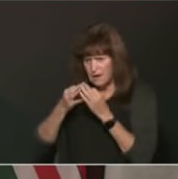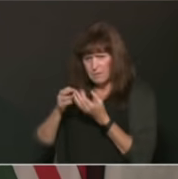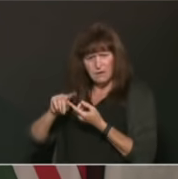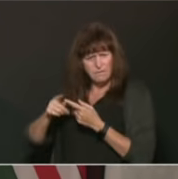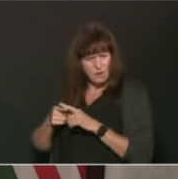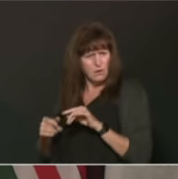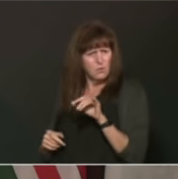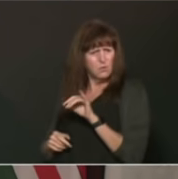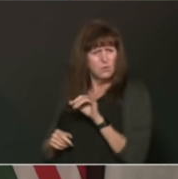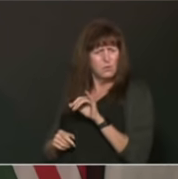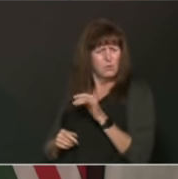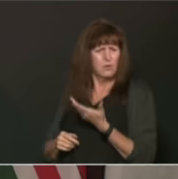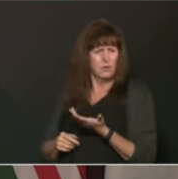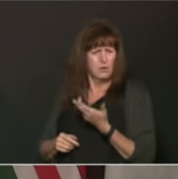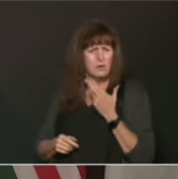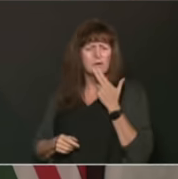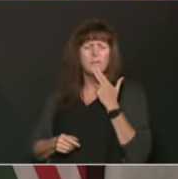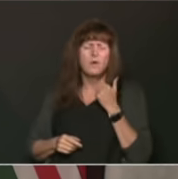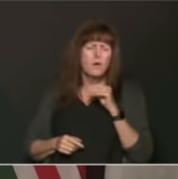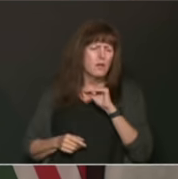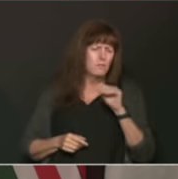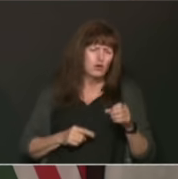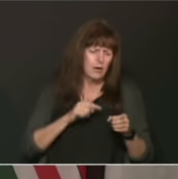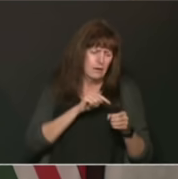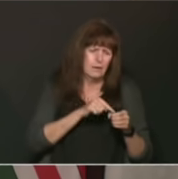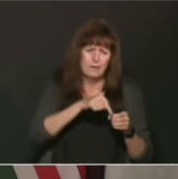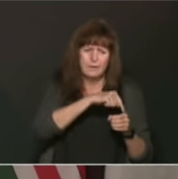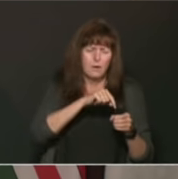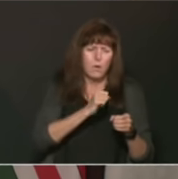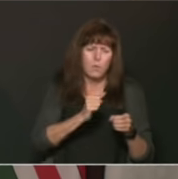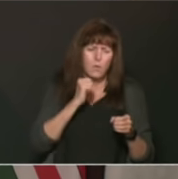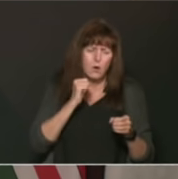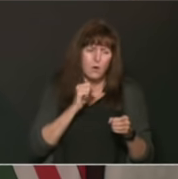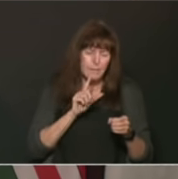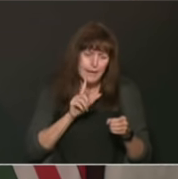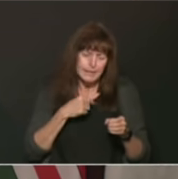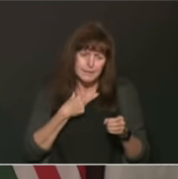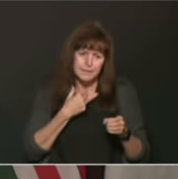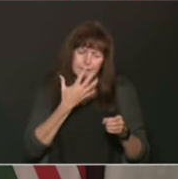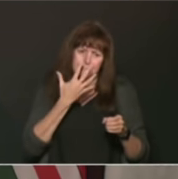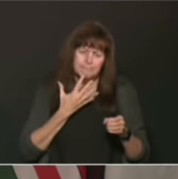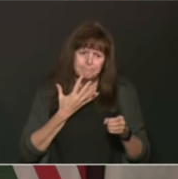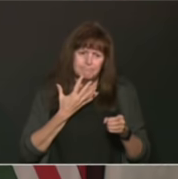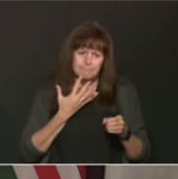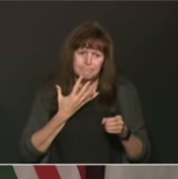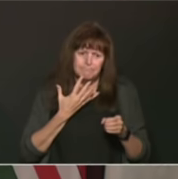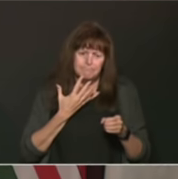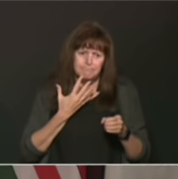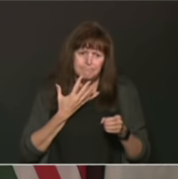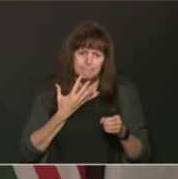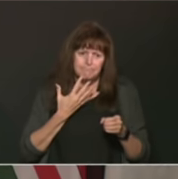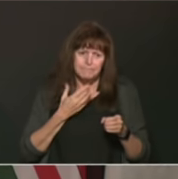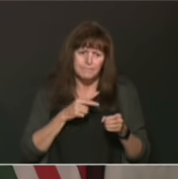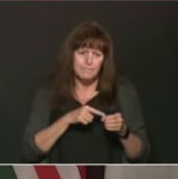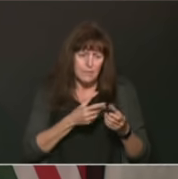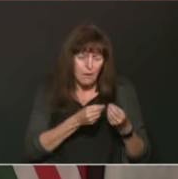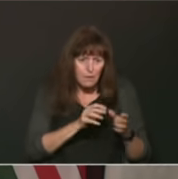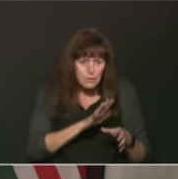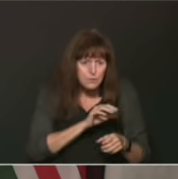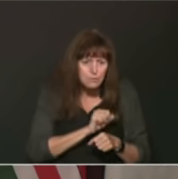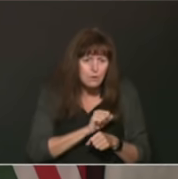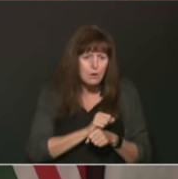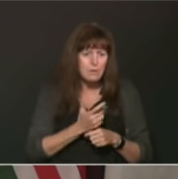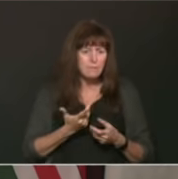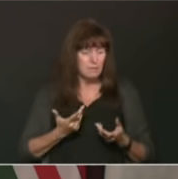and I'm very saddened that the potential of losing their jobs coming forward. It is absolutely not our intent. Our